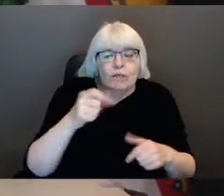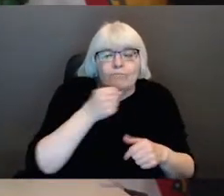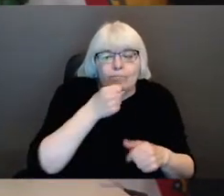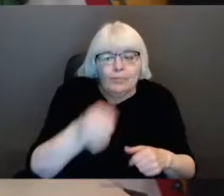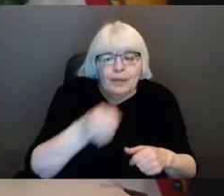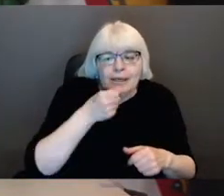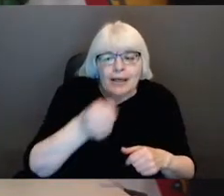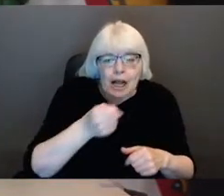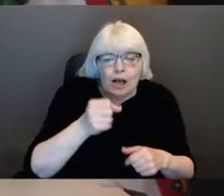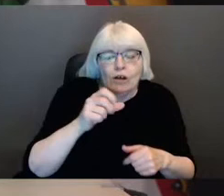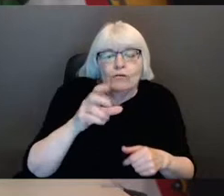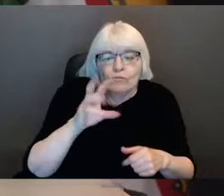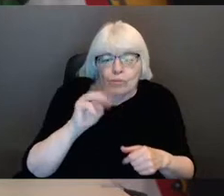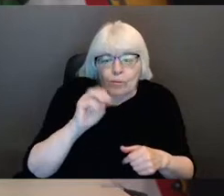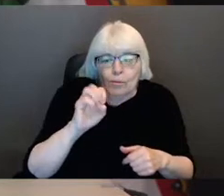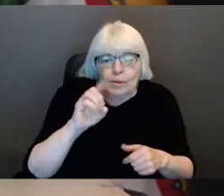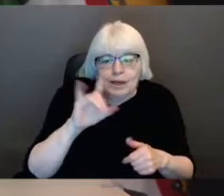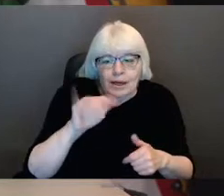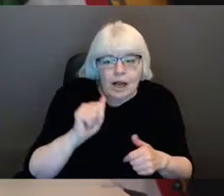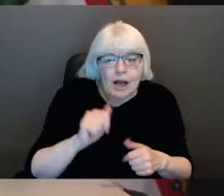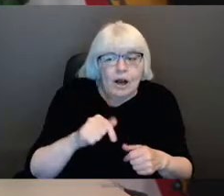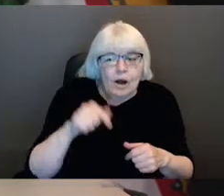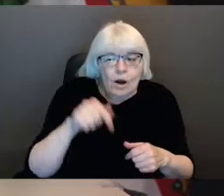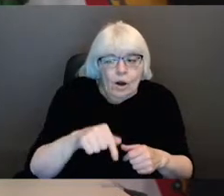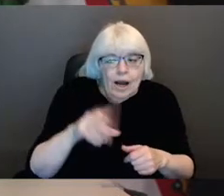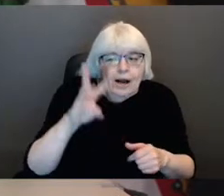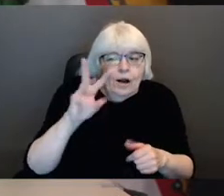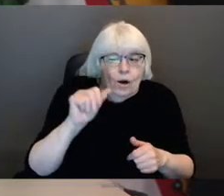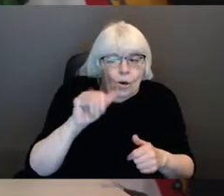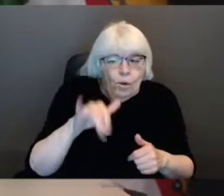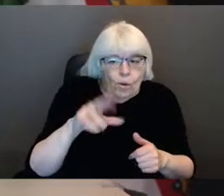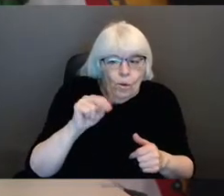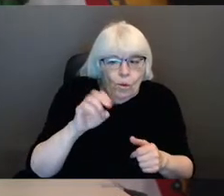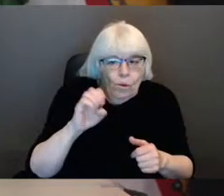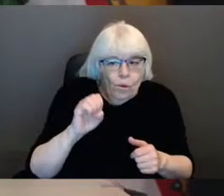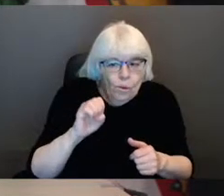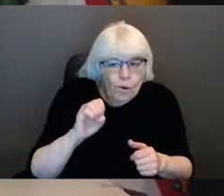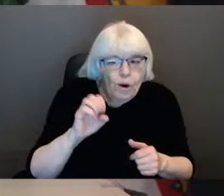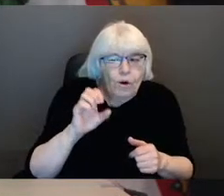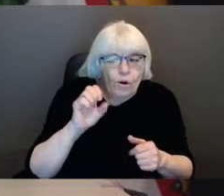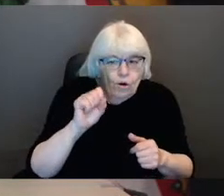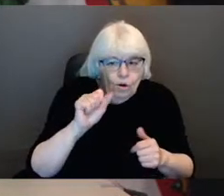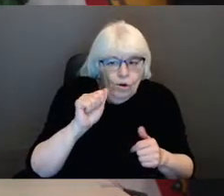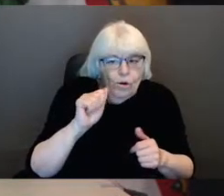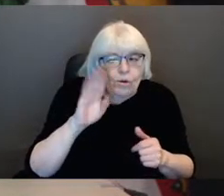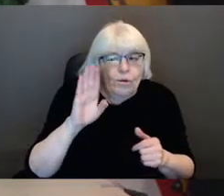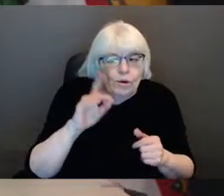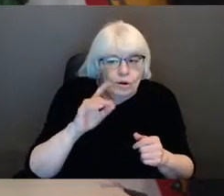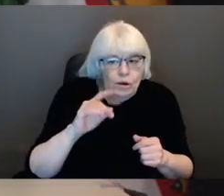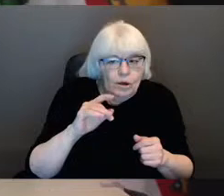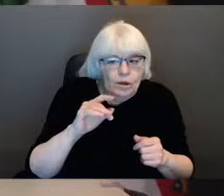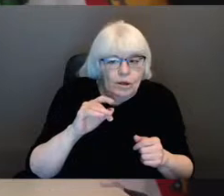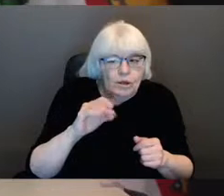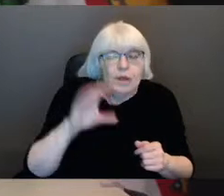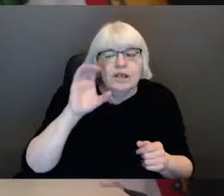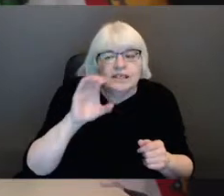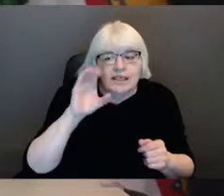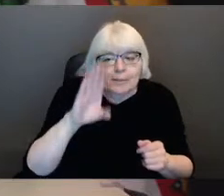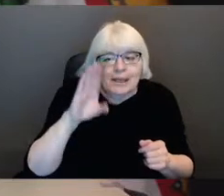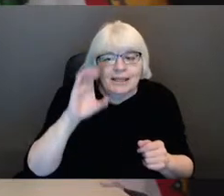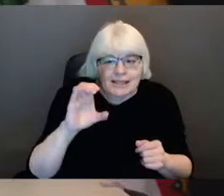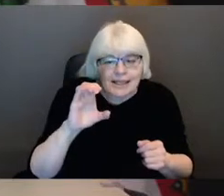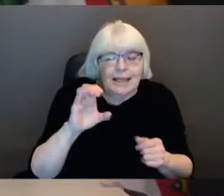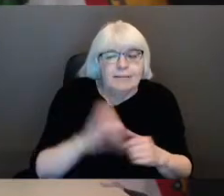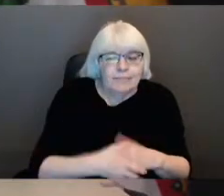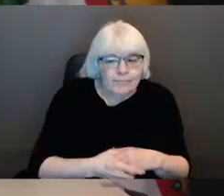Wayne Thibodeau from CBC and make our way back from there. Dr. Morrison, if I can start with you, I noticed you mentioned